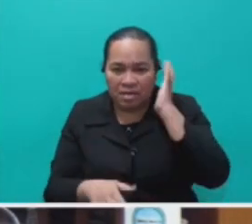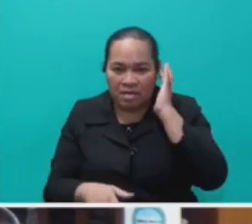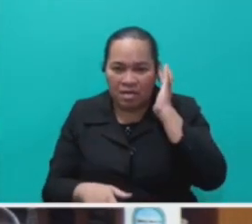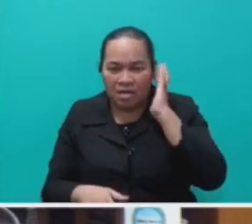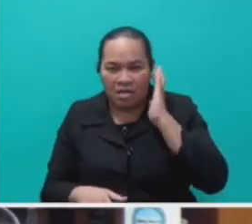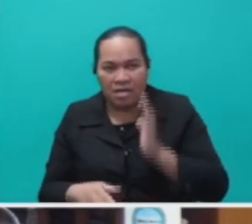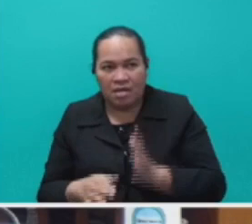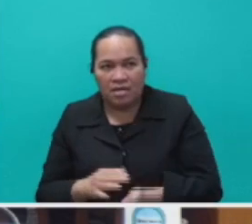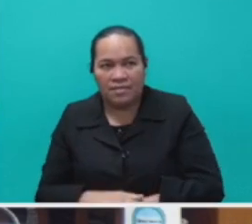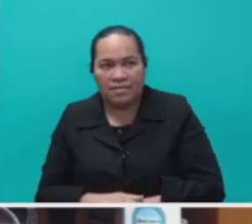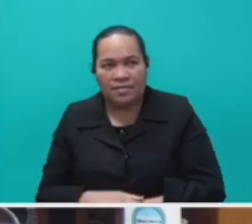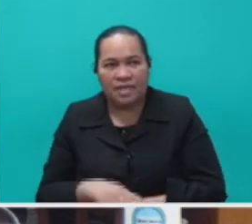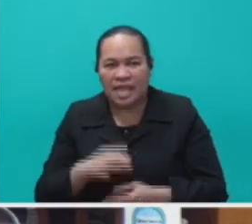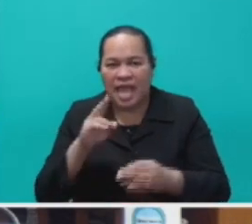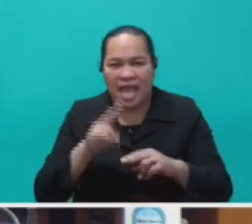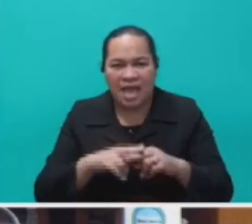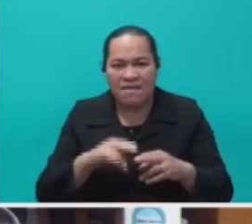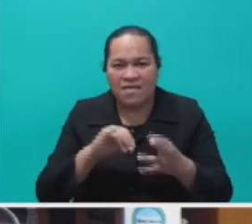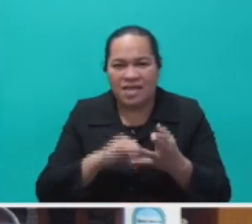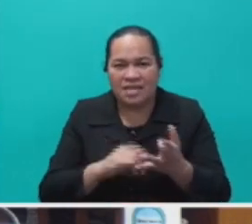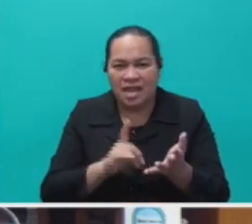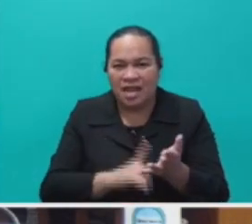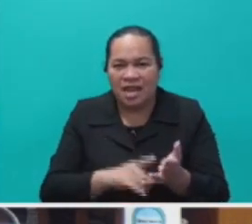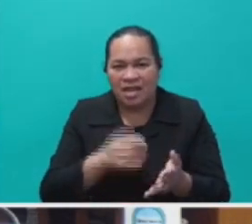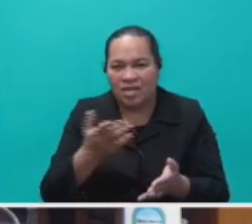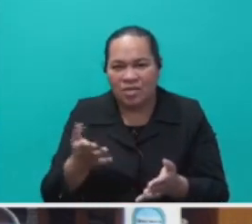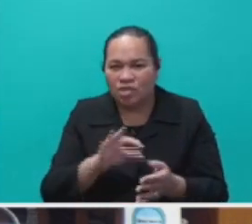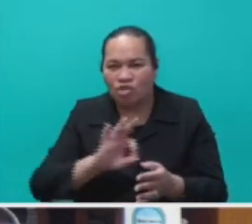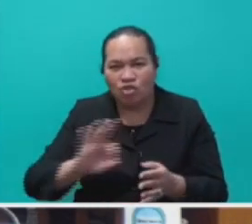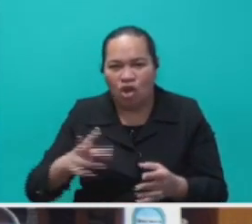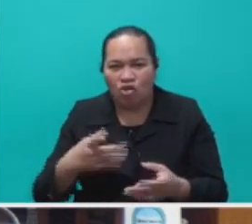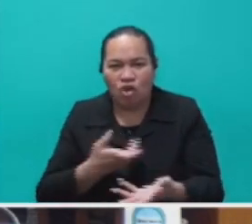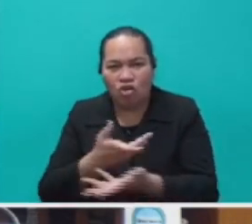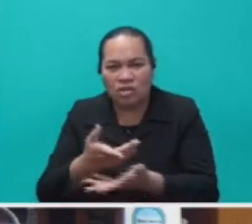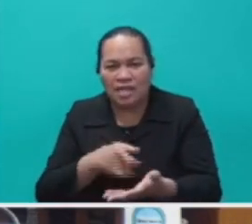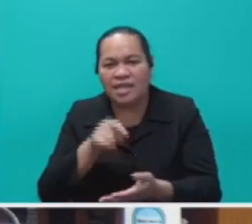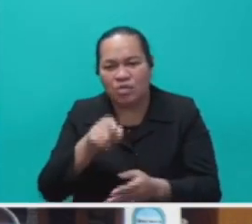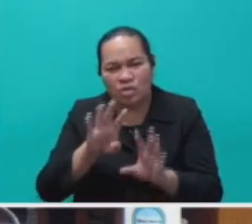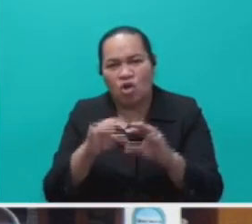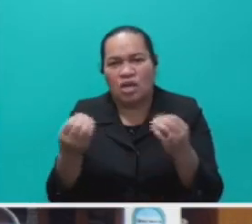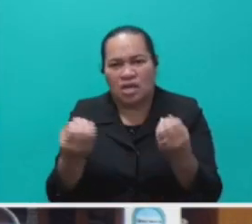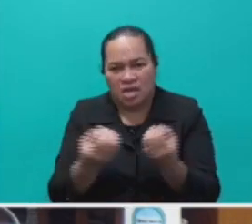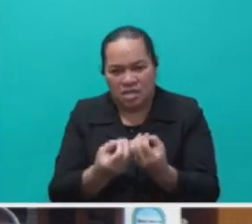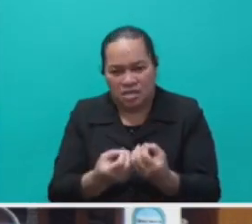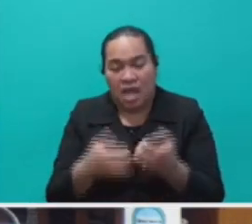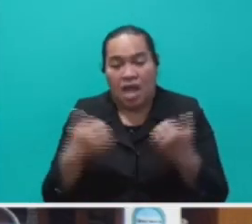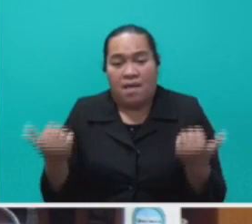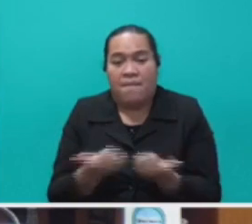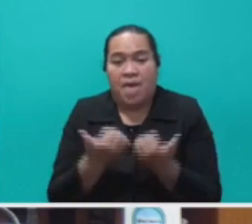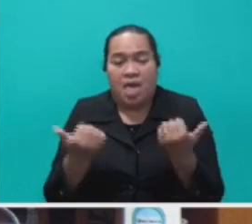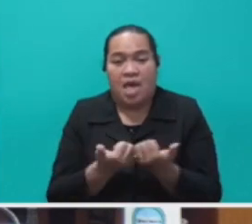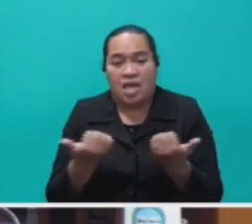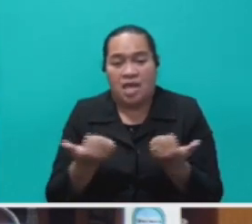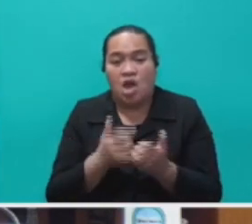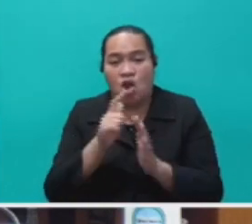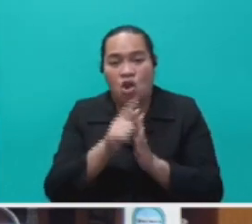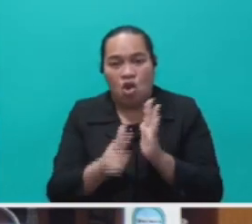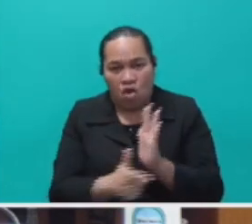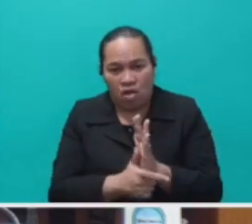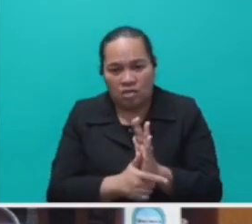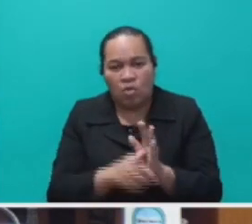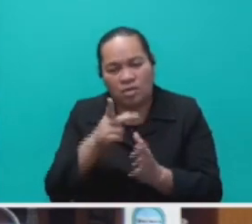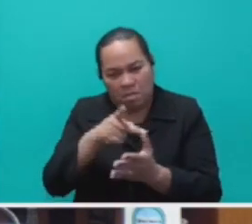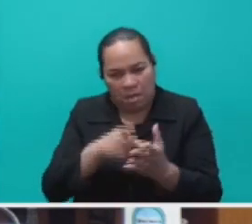FLS was not consulted, which was at the time the only body that a lot of lawyers were a part